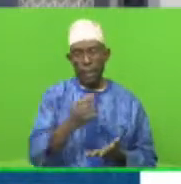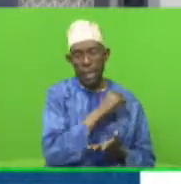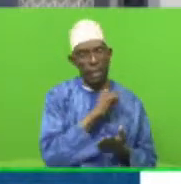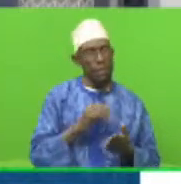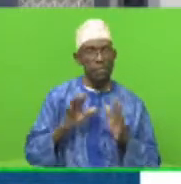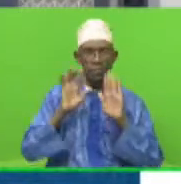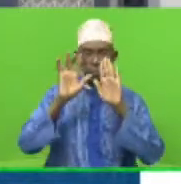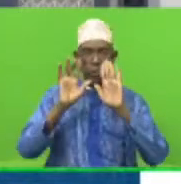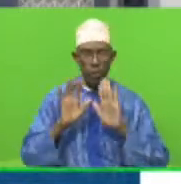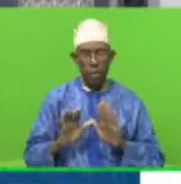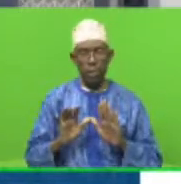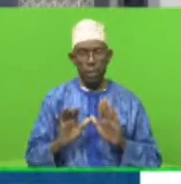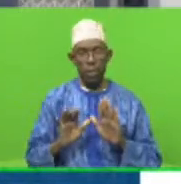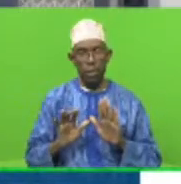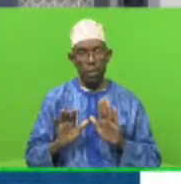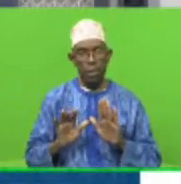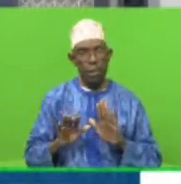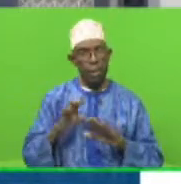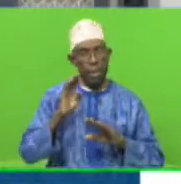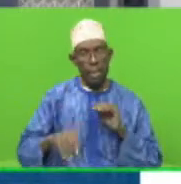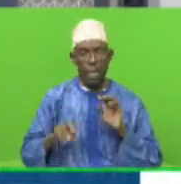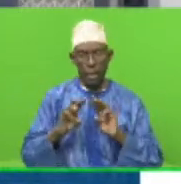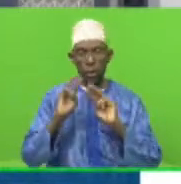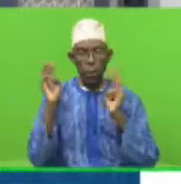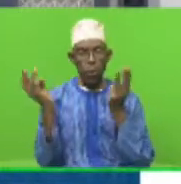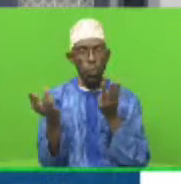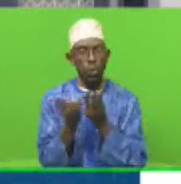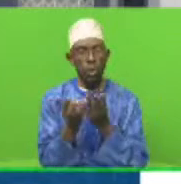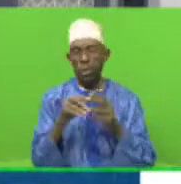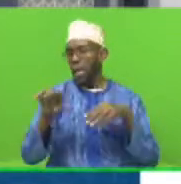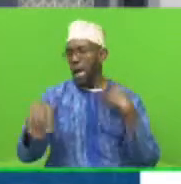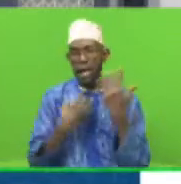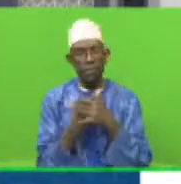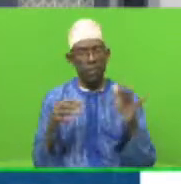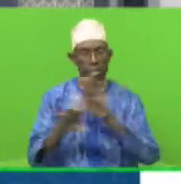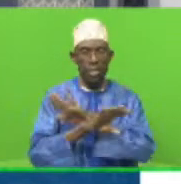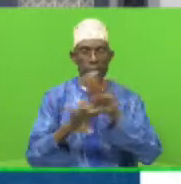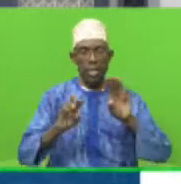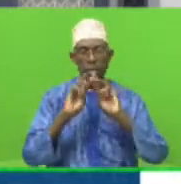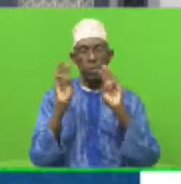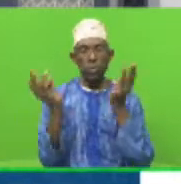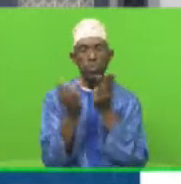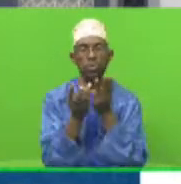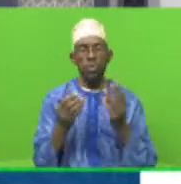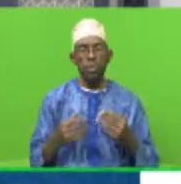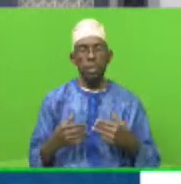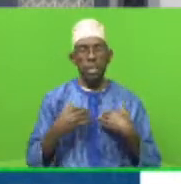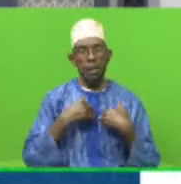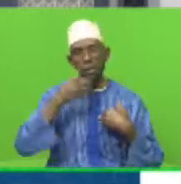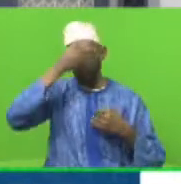something more important than this dunya wa ma fiha. And this is something that we